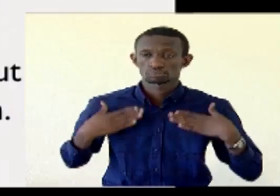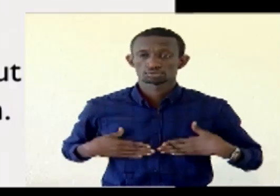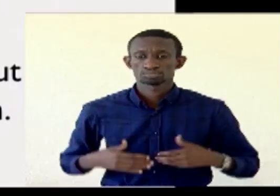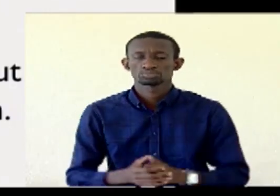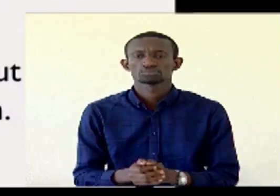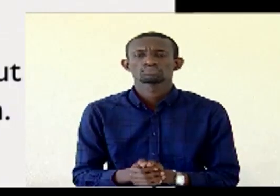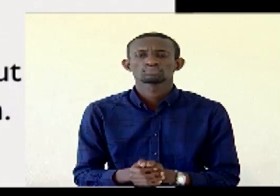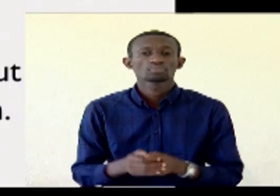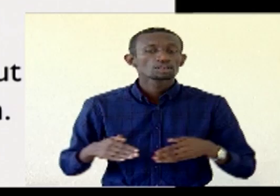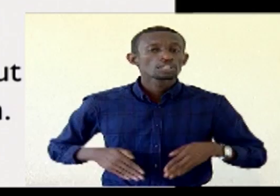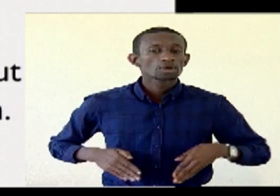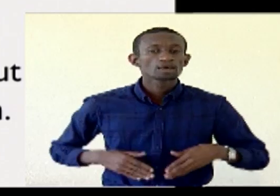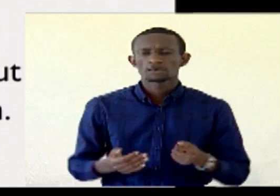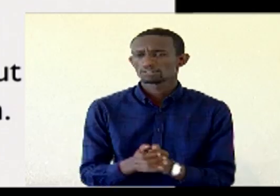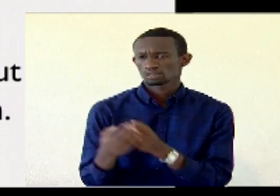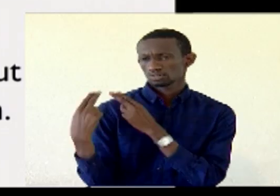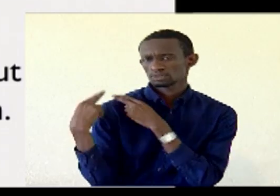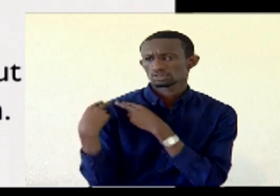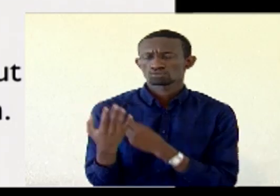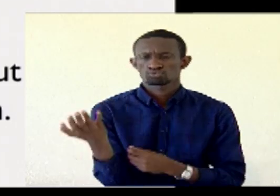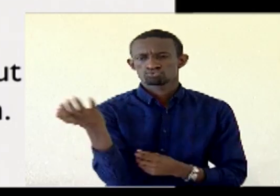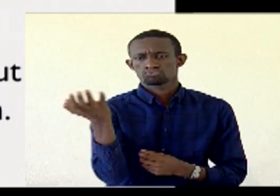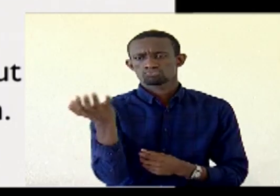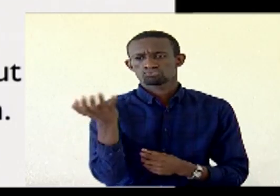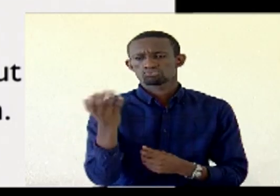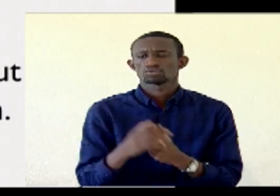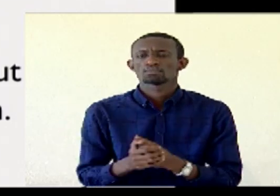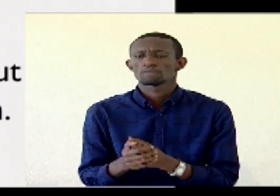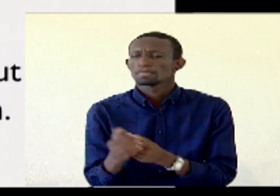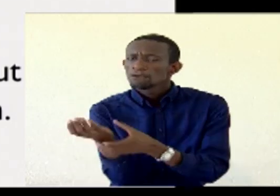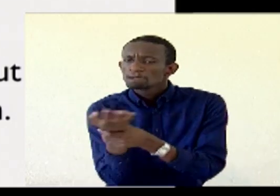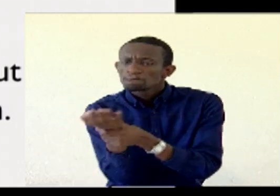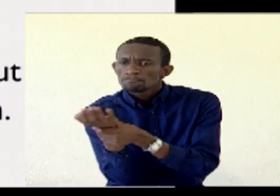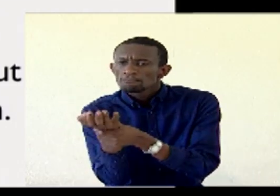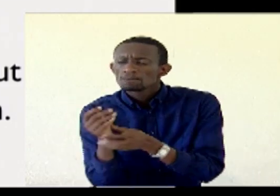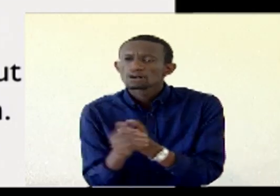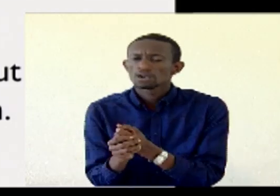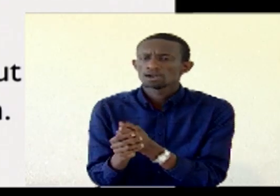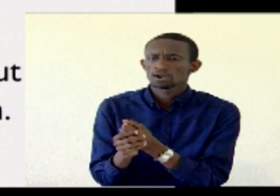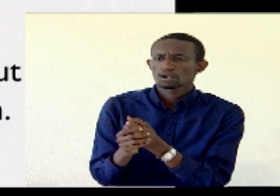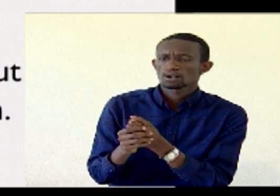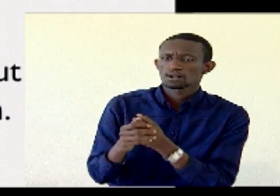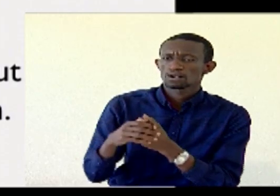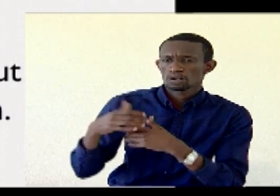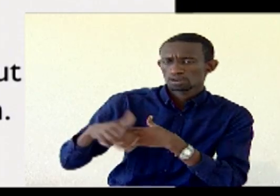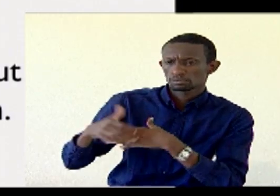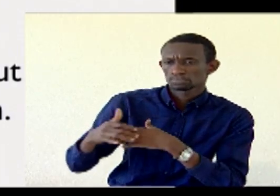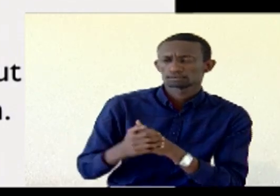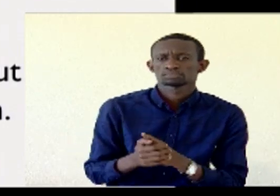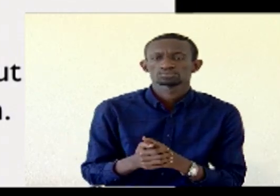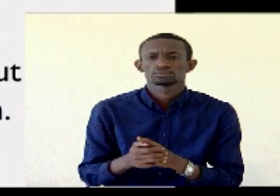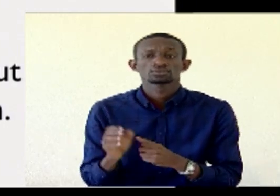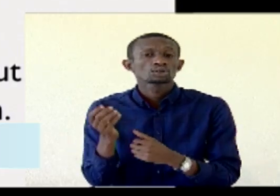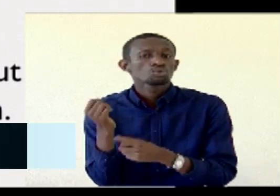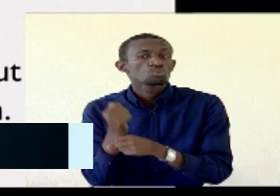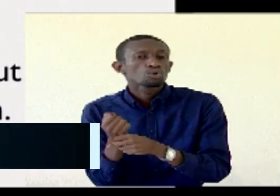are involved in filtering the blood and also separating the metabolic substances from it. So filtering